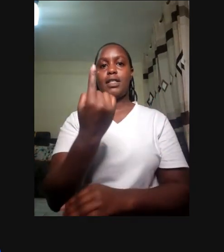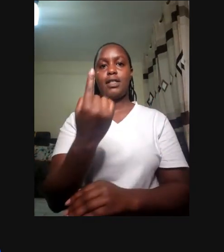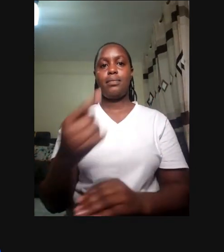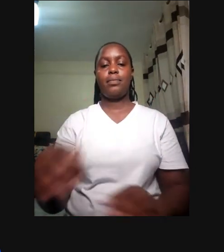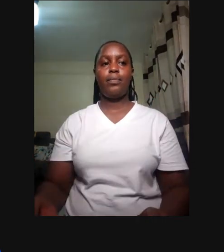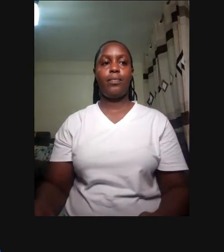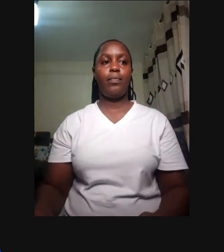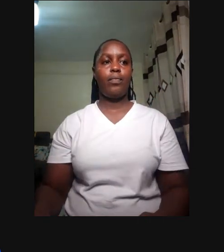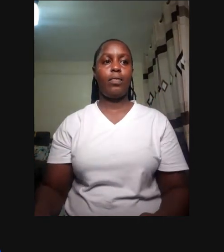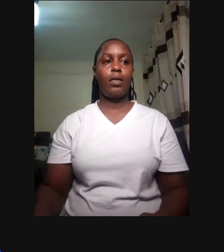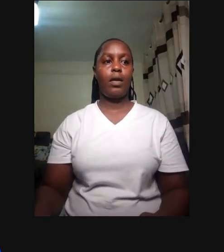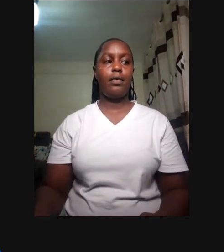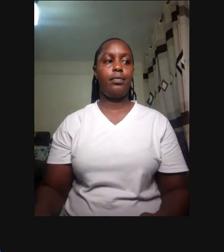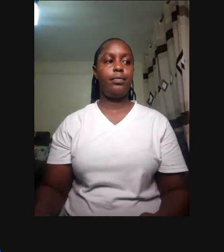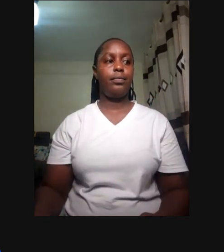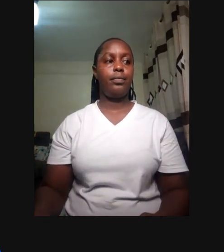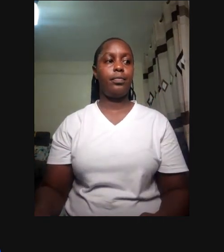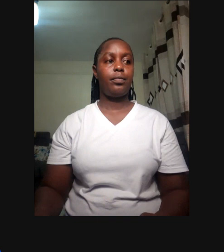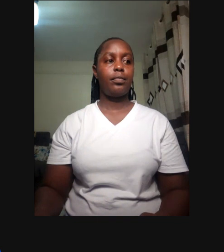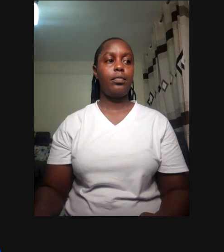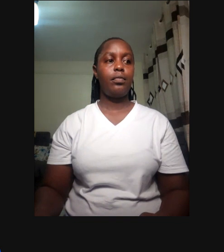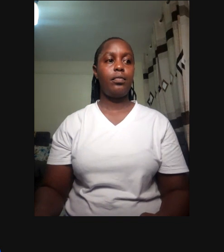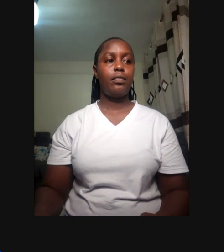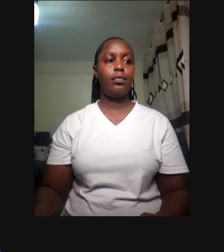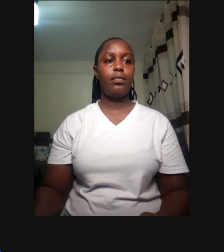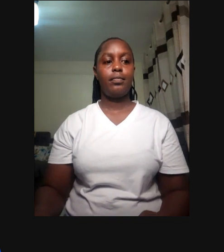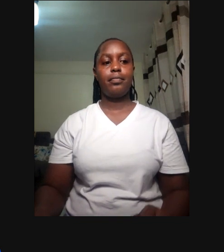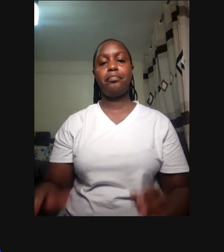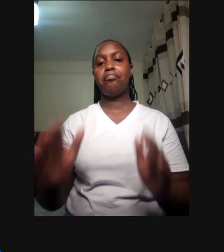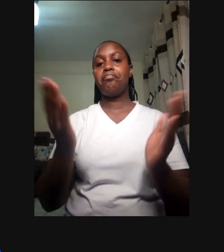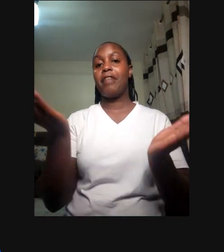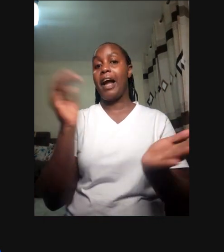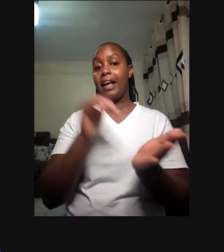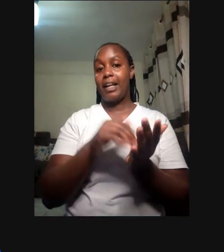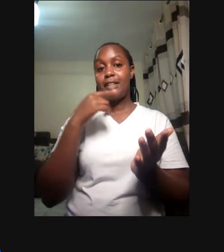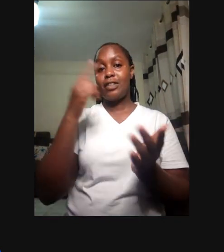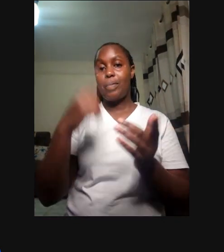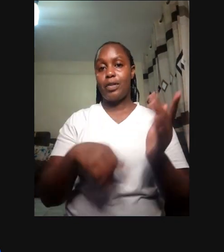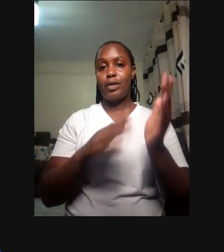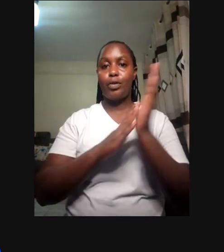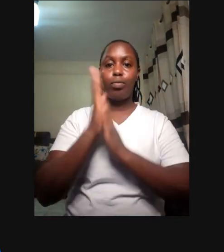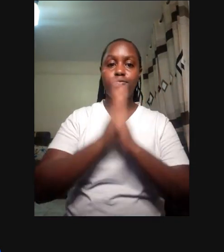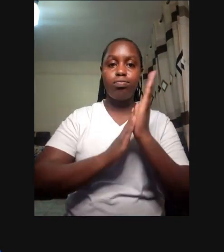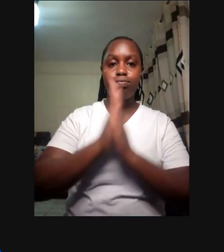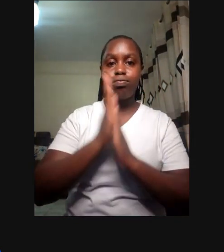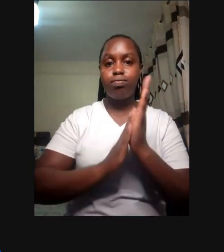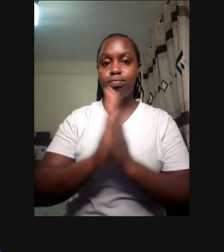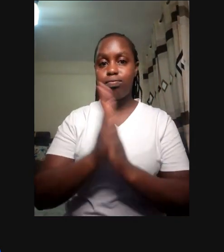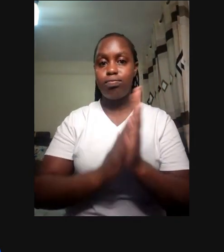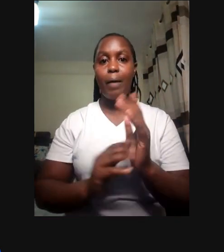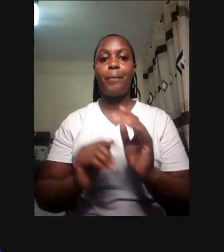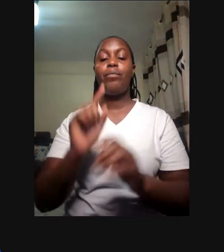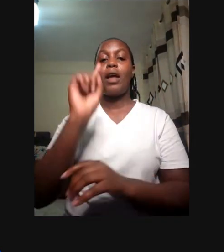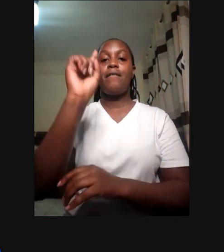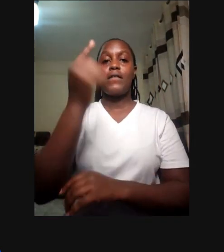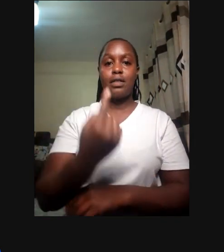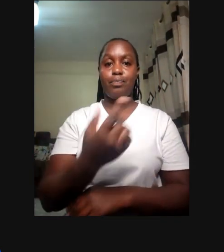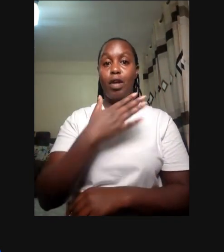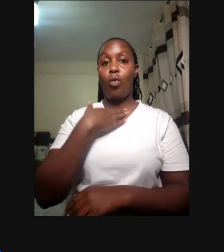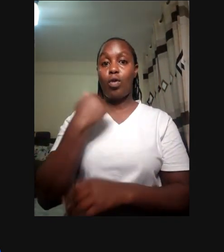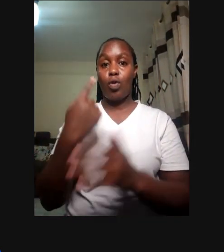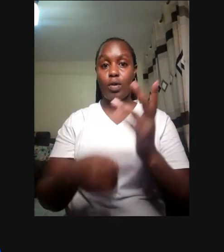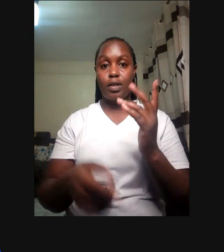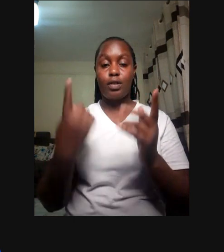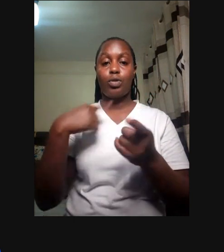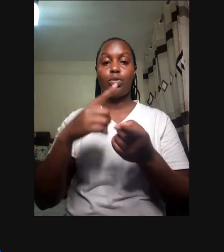Okay, thank you so much. This is so insightful again, I say. First of all, I would like to answer Ivy